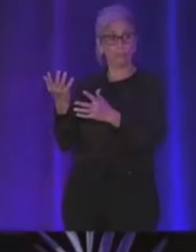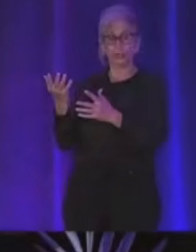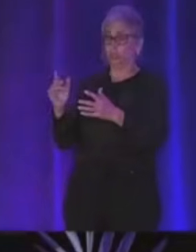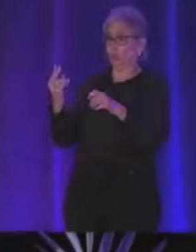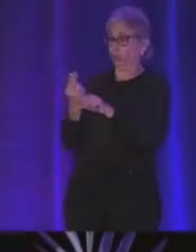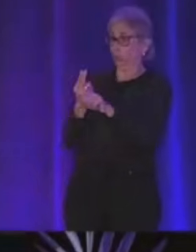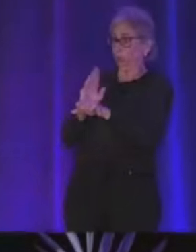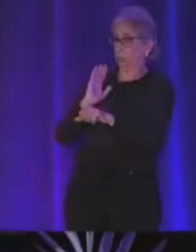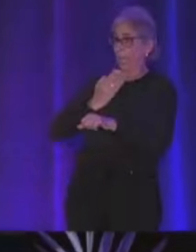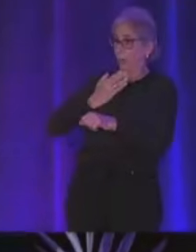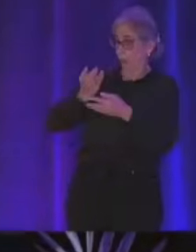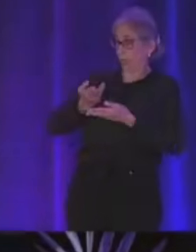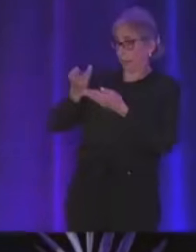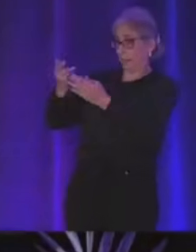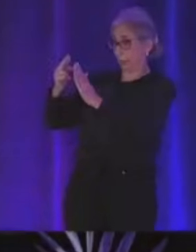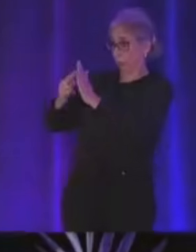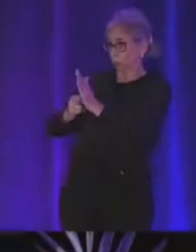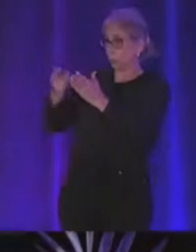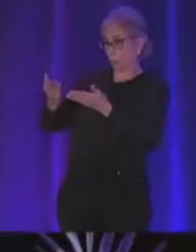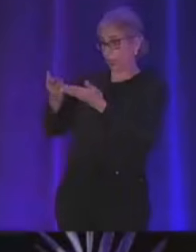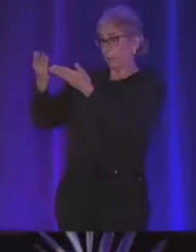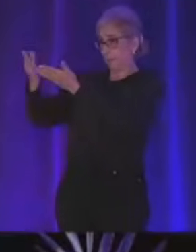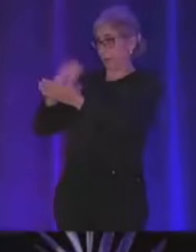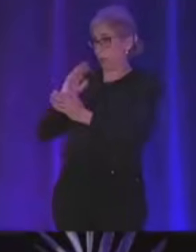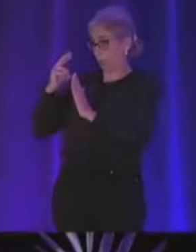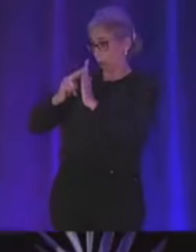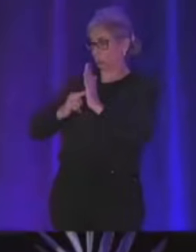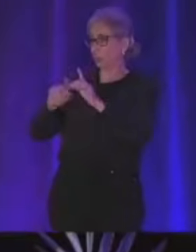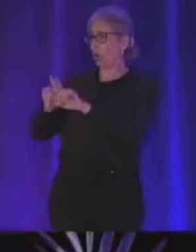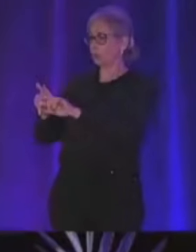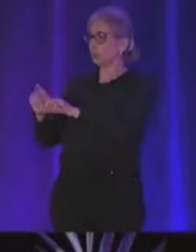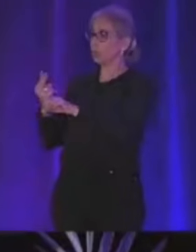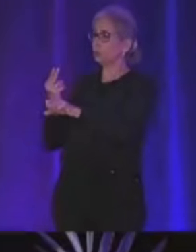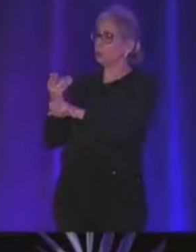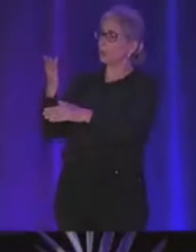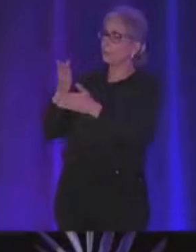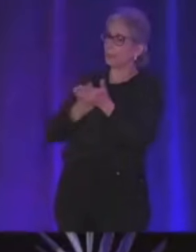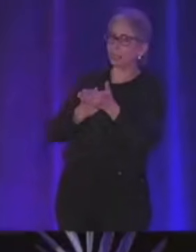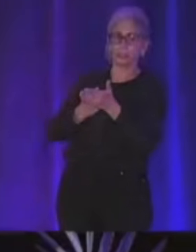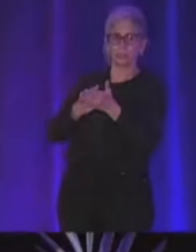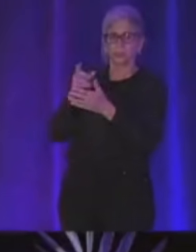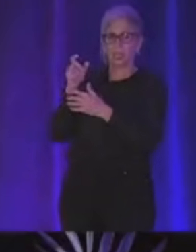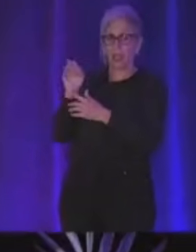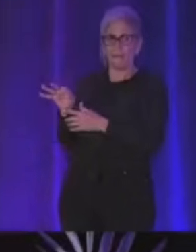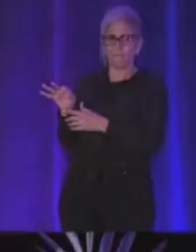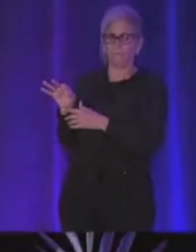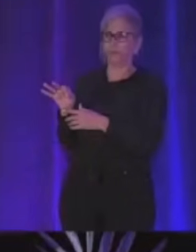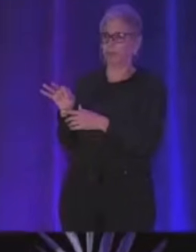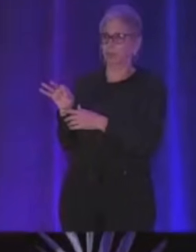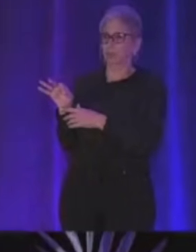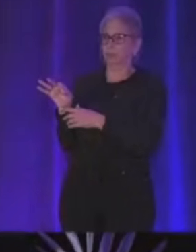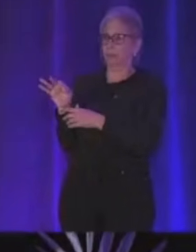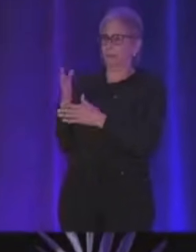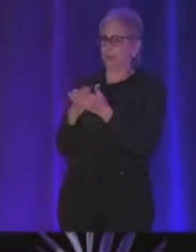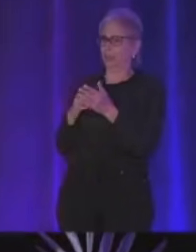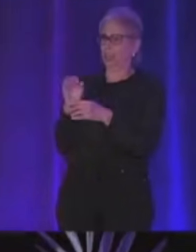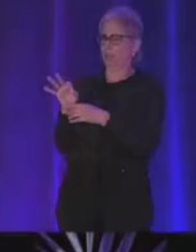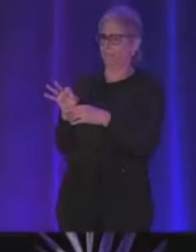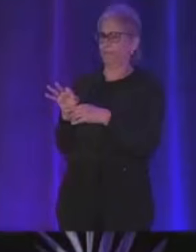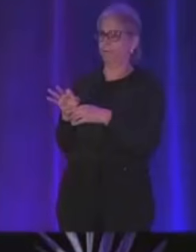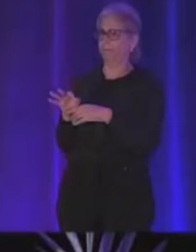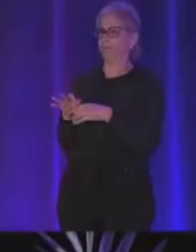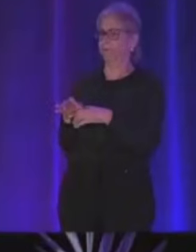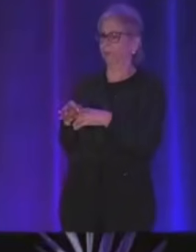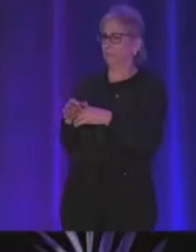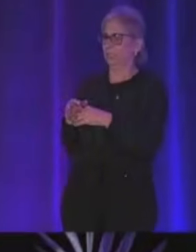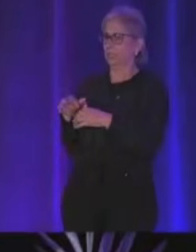from our recommended rules, highly recommend, and then also use parser TypeScript ESLint parser. I'm going to speed up now because I'm slowly going over